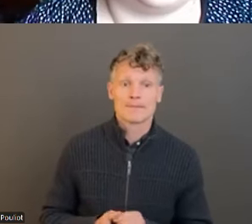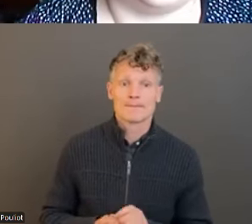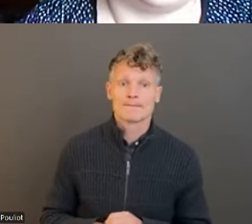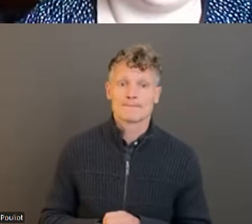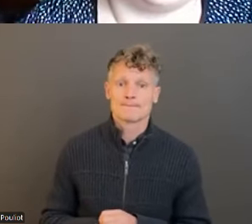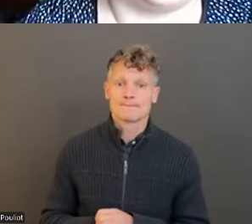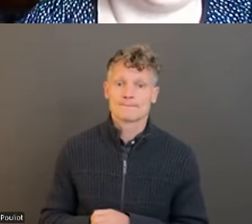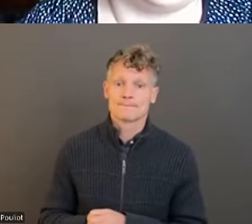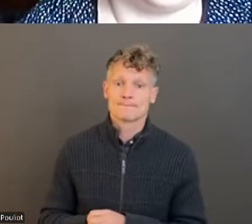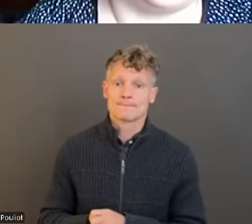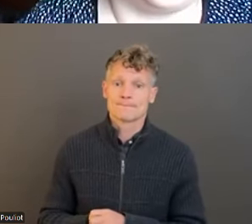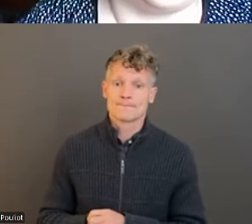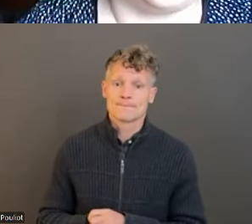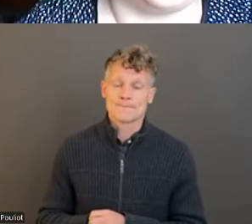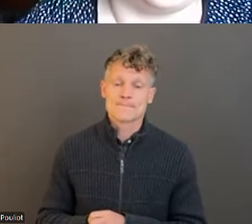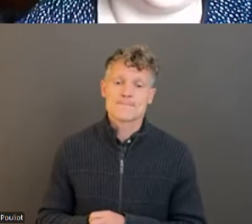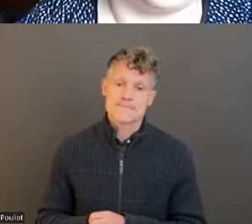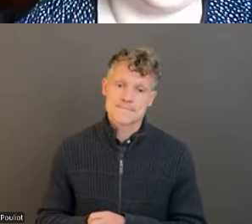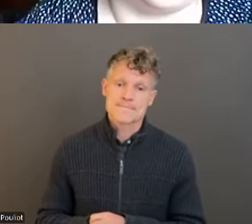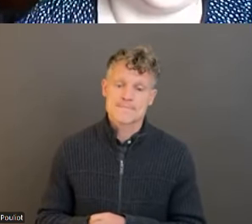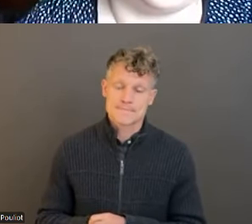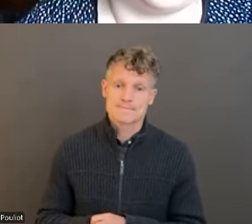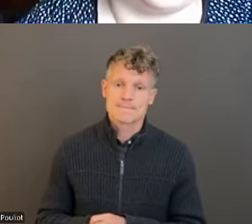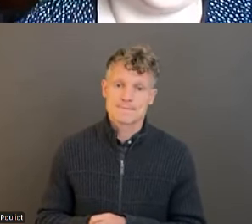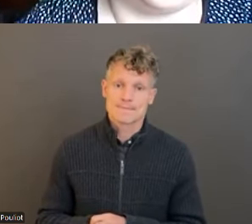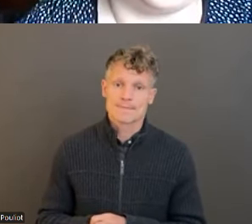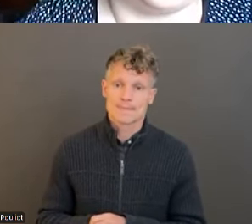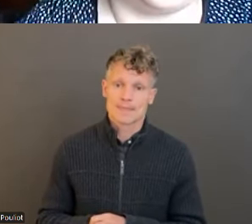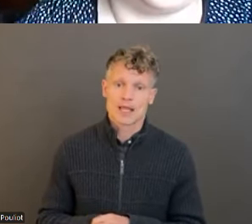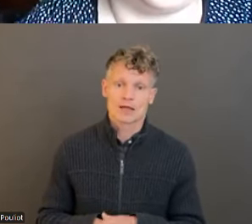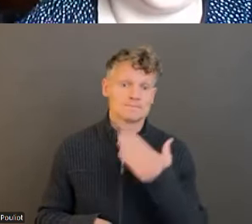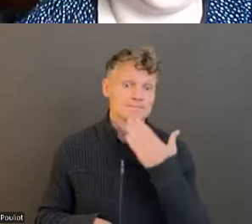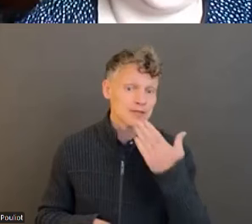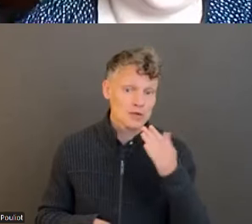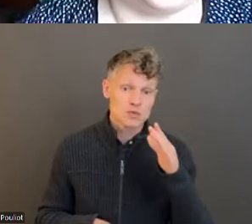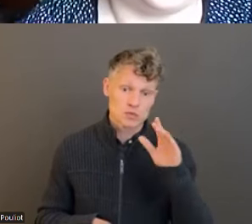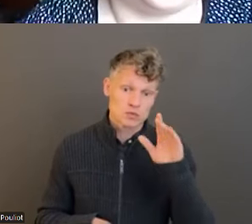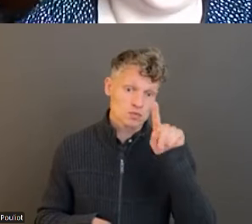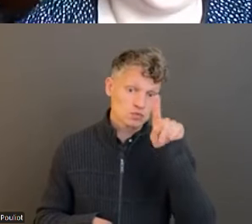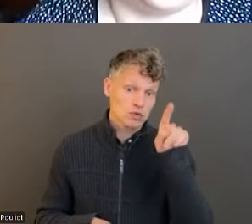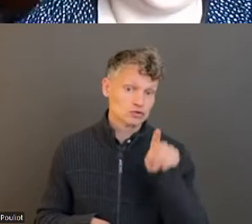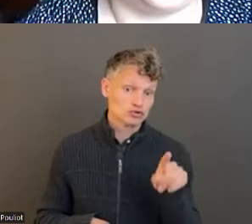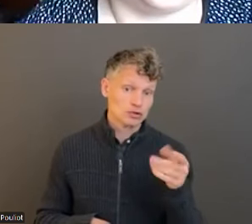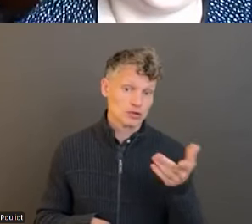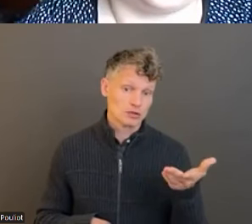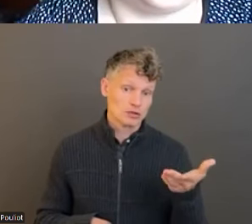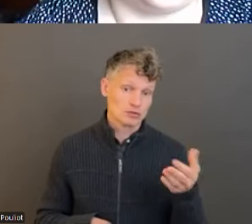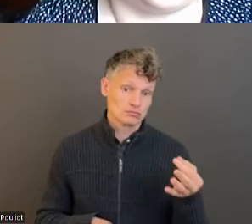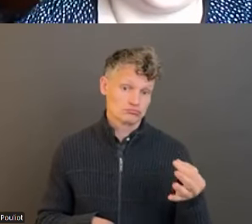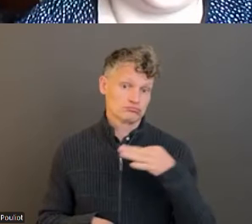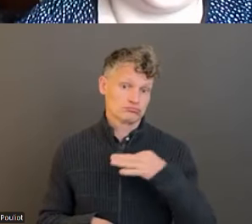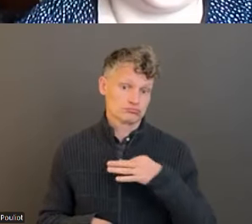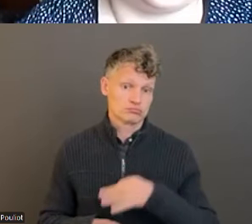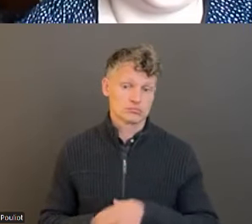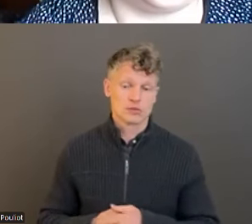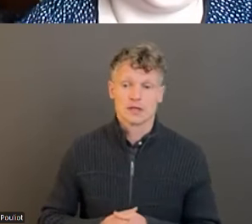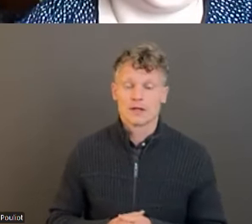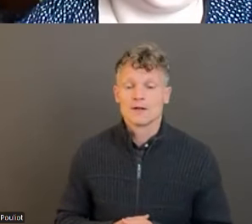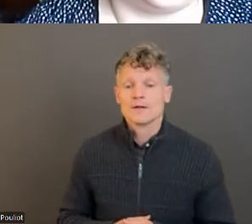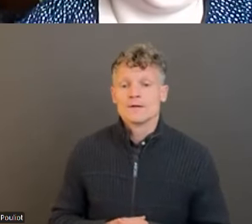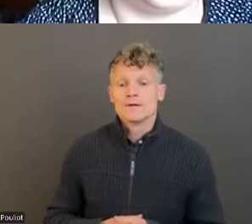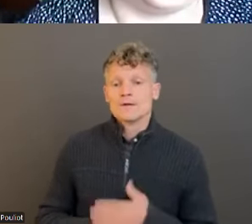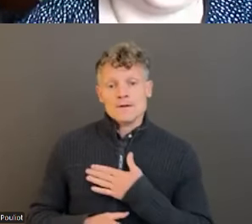Sí, bueno, también gracias por la pregunta. La verdad es que Thank you for the question. In our team, we have